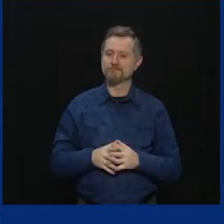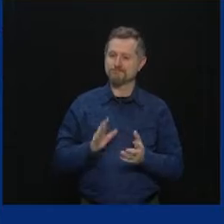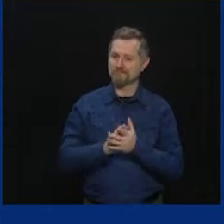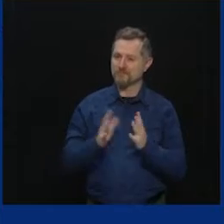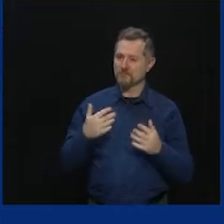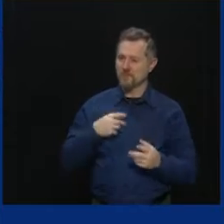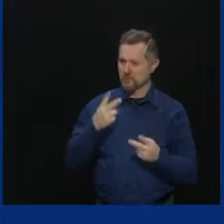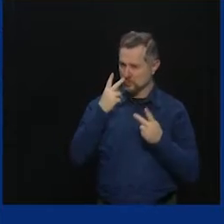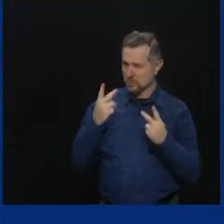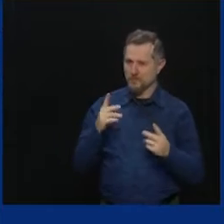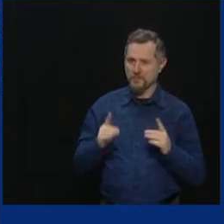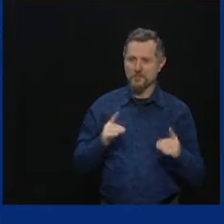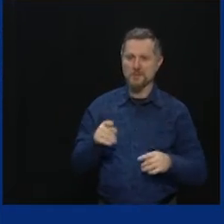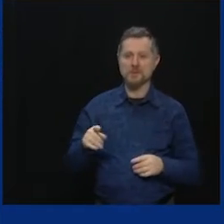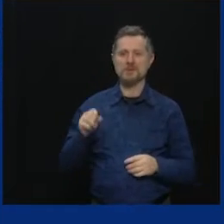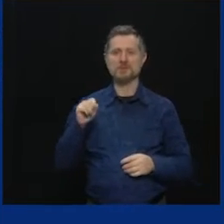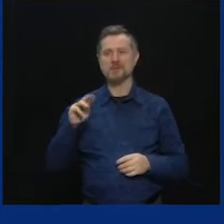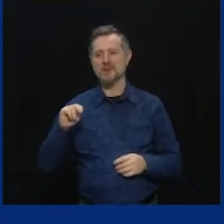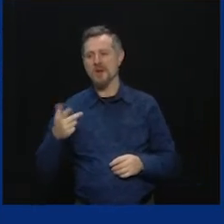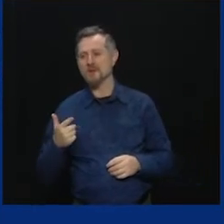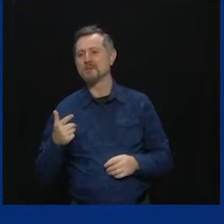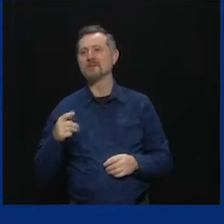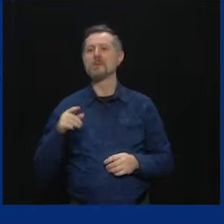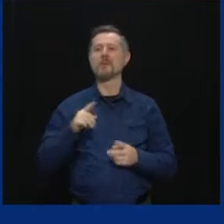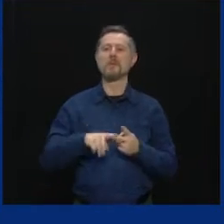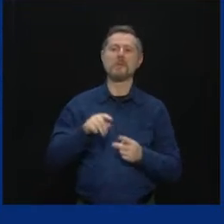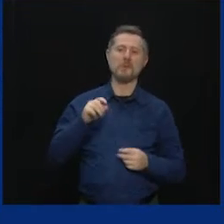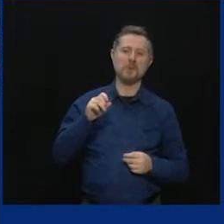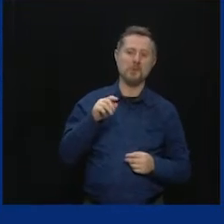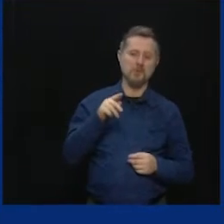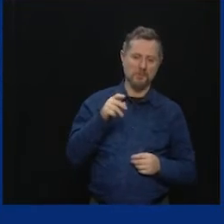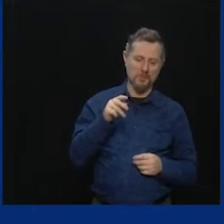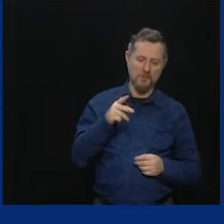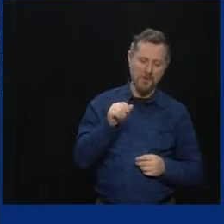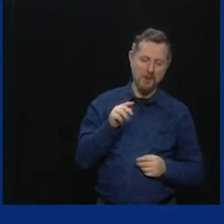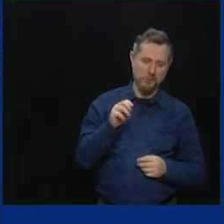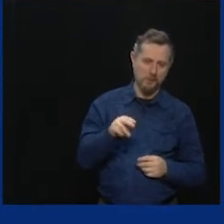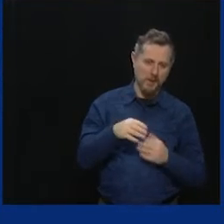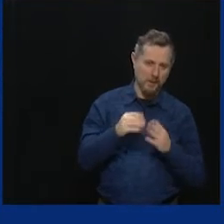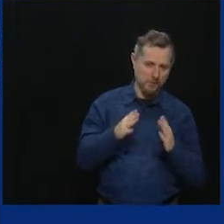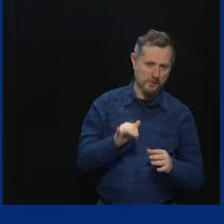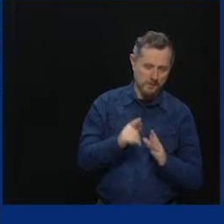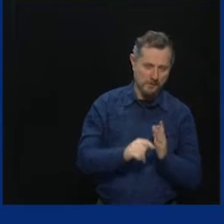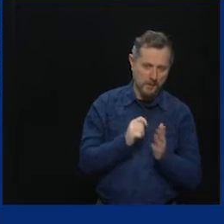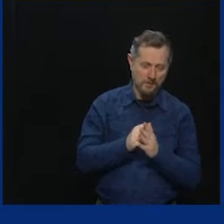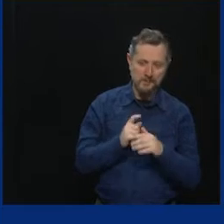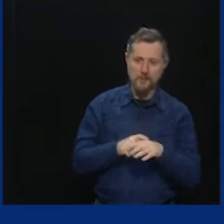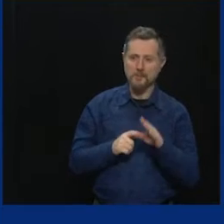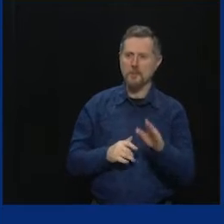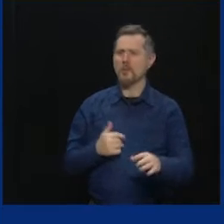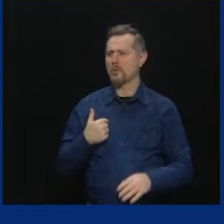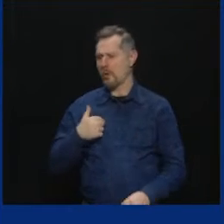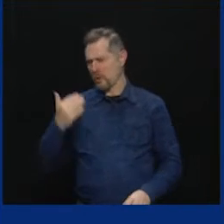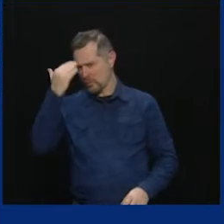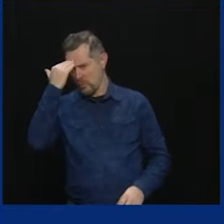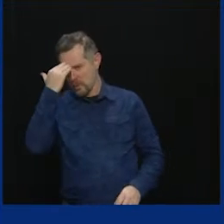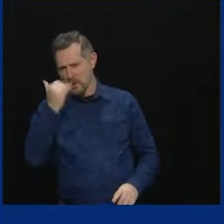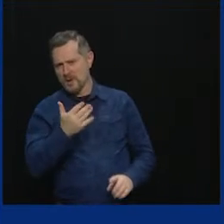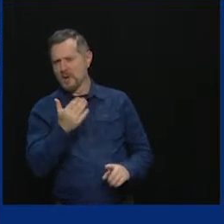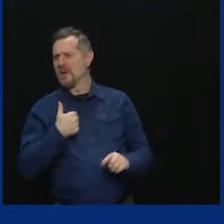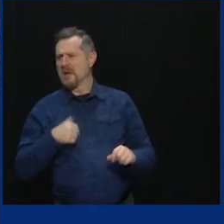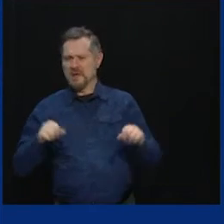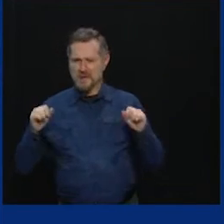and Sean Patterson used to head that up. You know, but we understood that we can